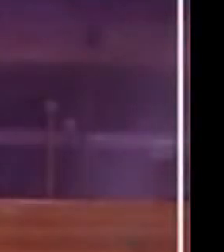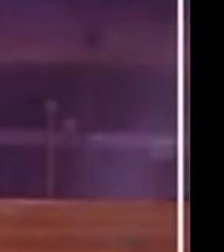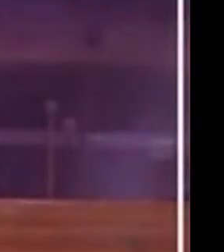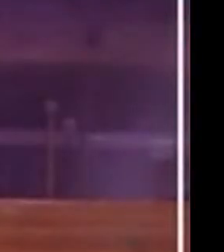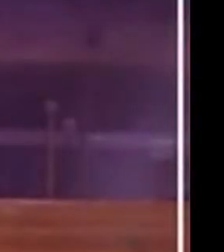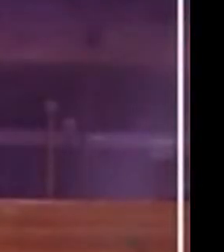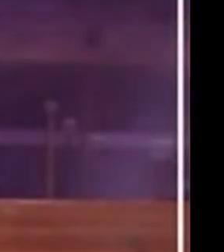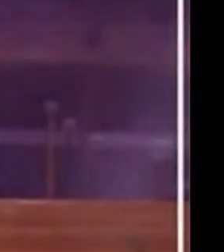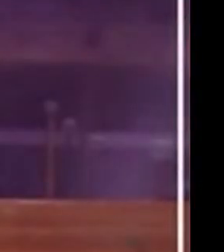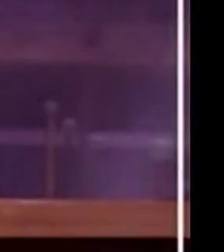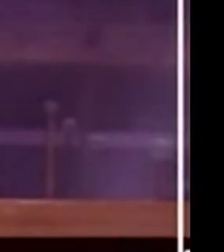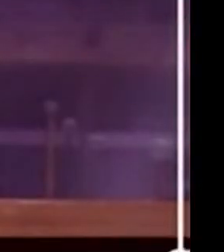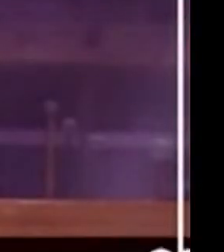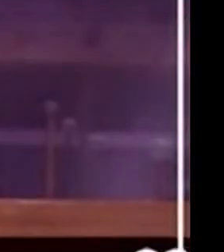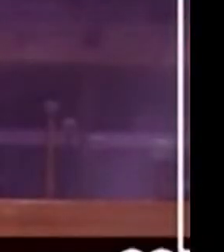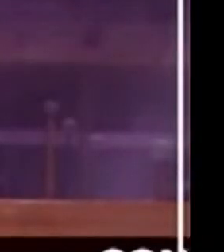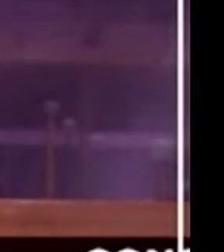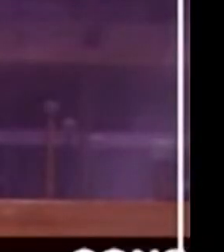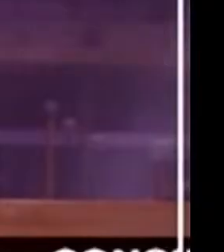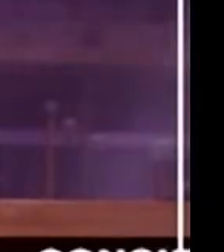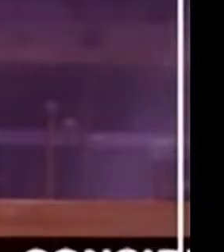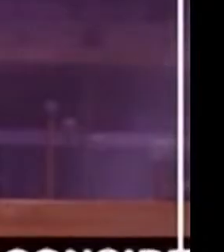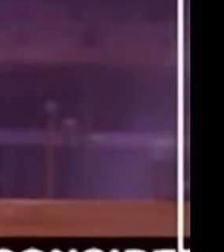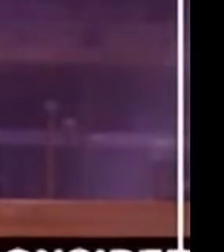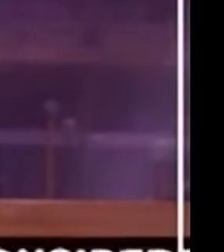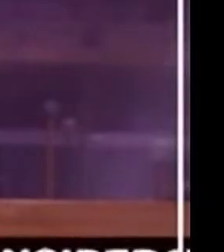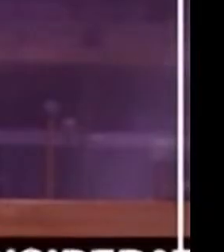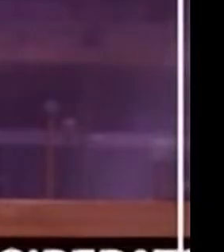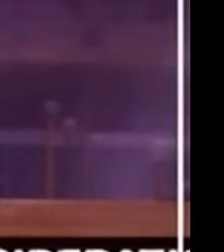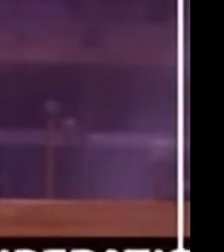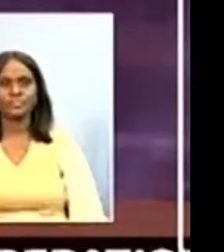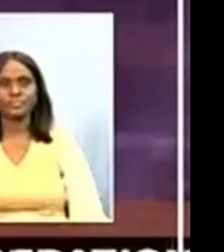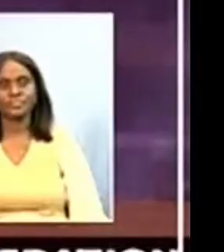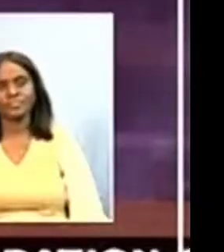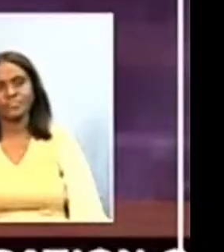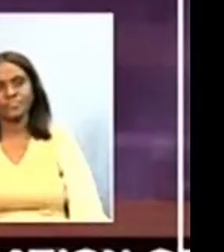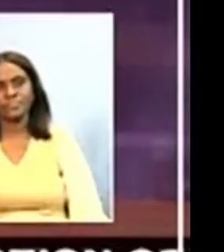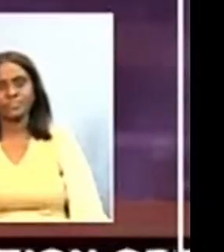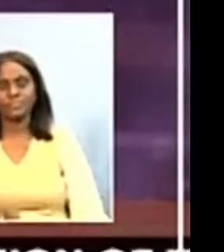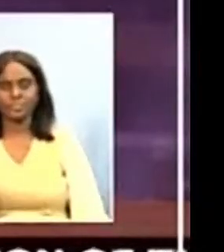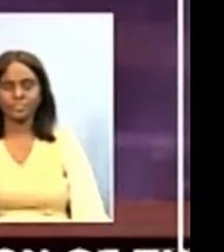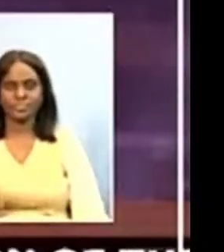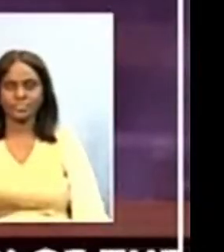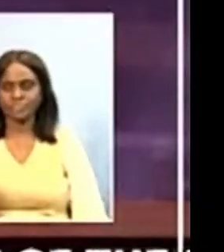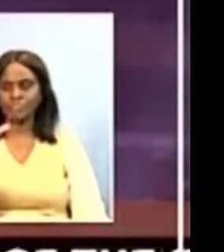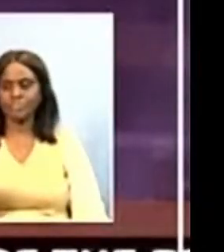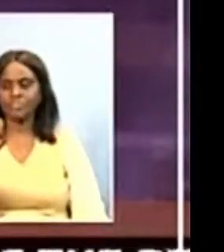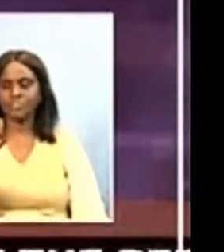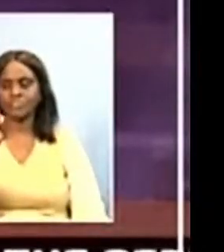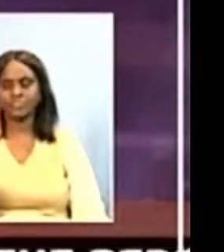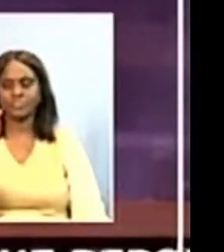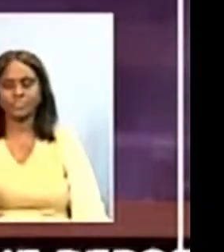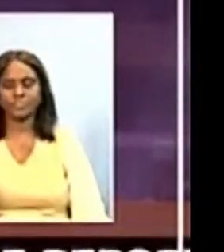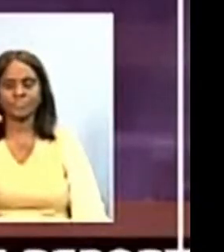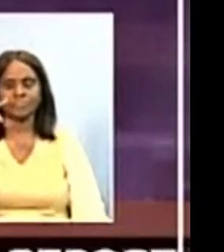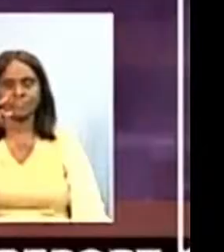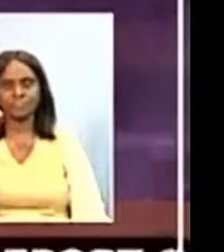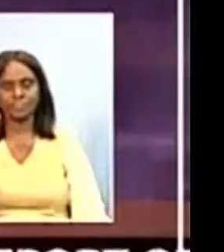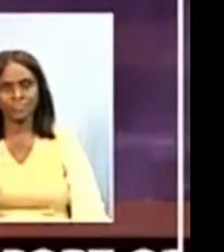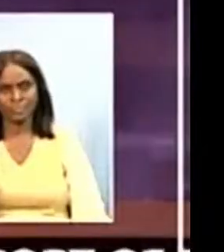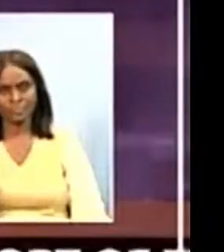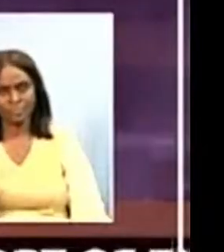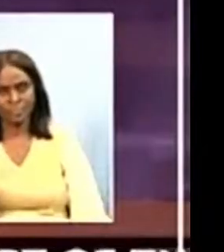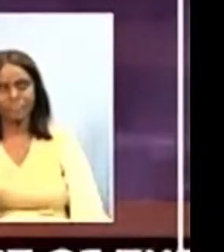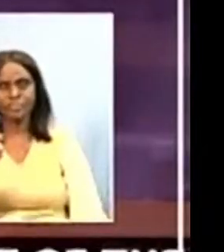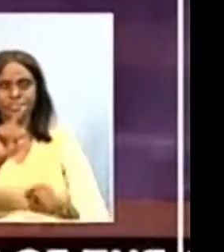Well, that was our first witness, and this is SIKONGO that was being interrogated by the Local Government